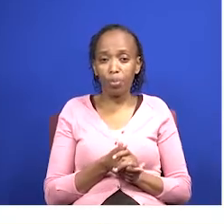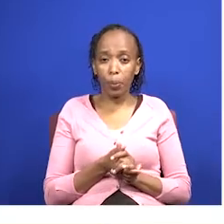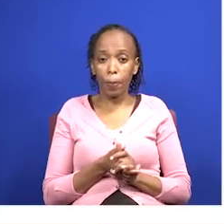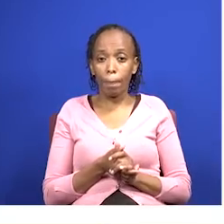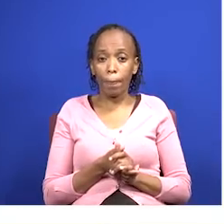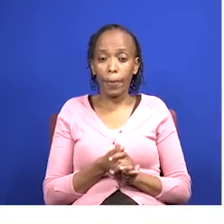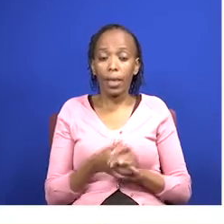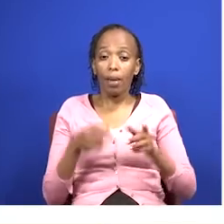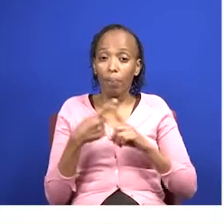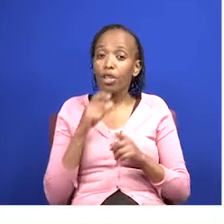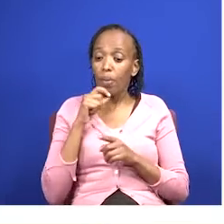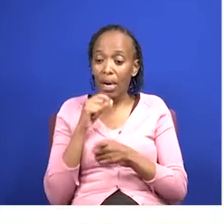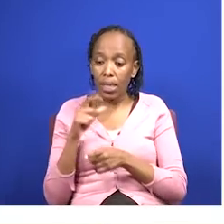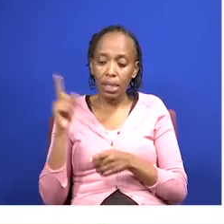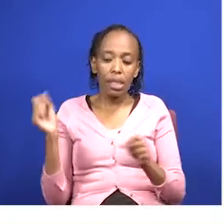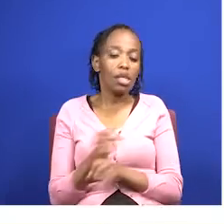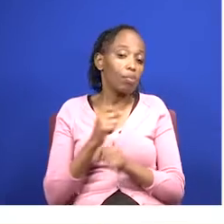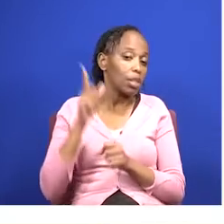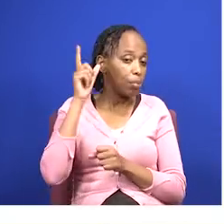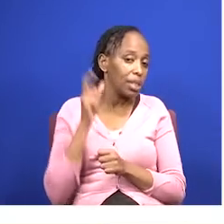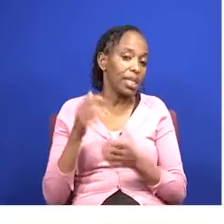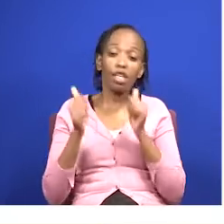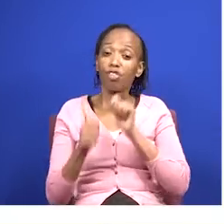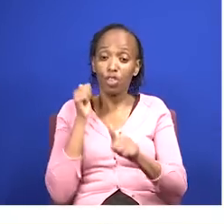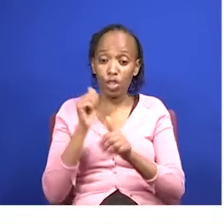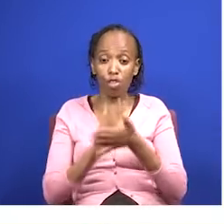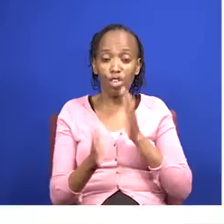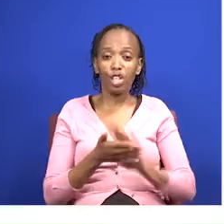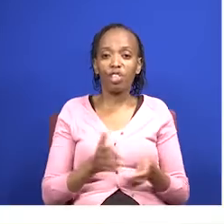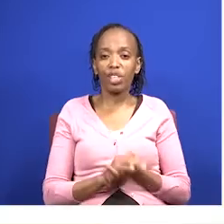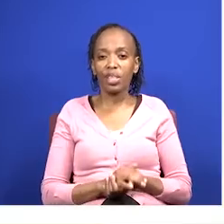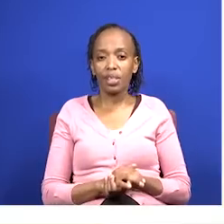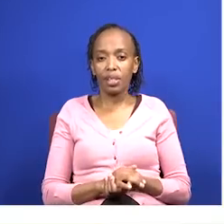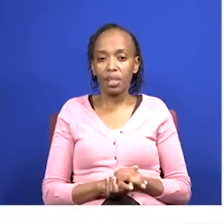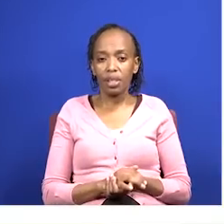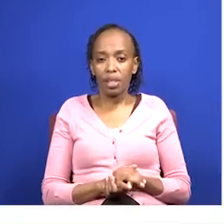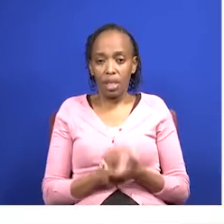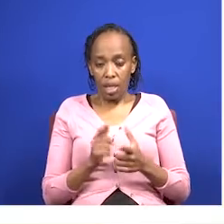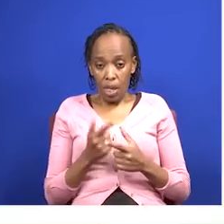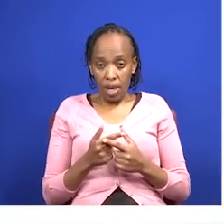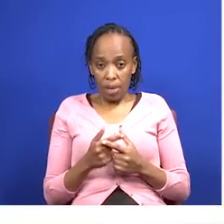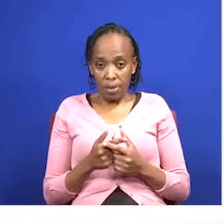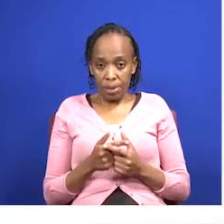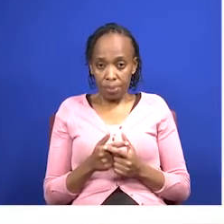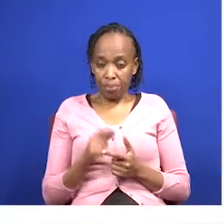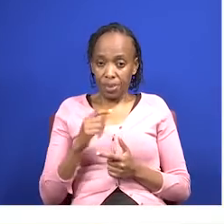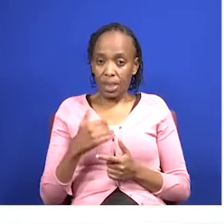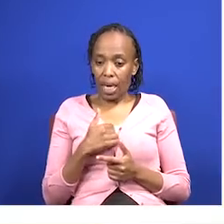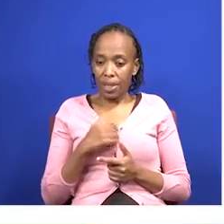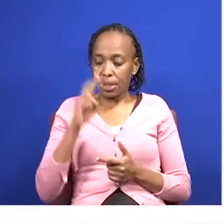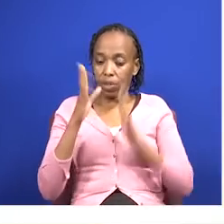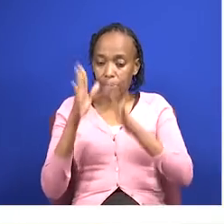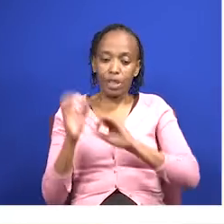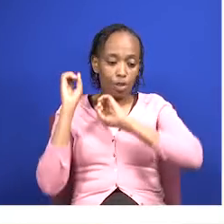debt. But this man could not listen. He refused to forgive. And he had this second